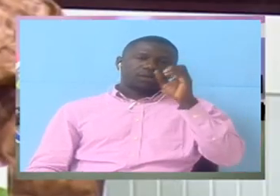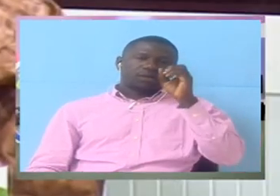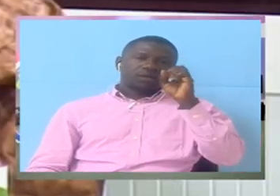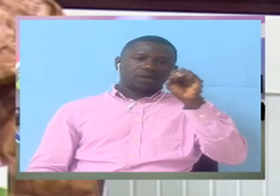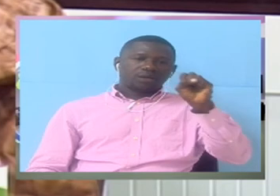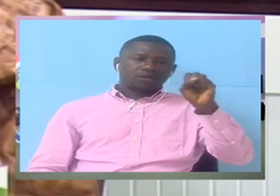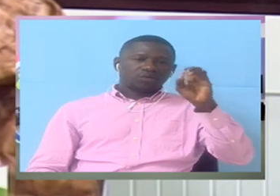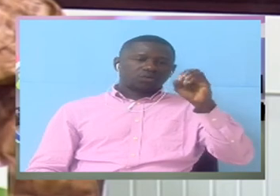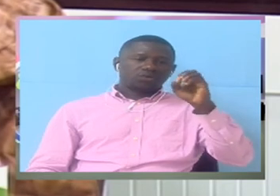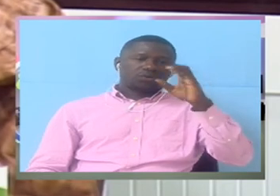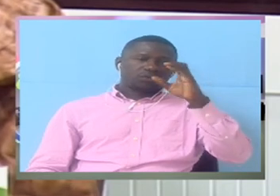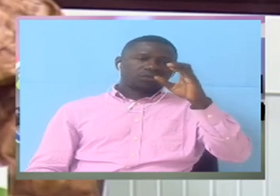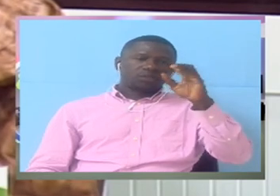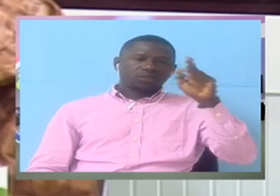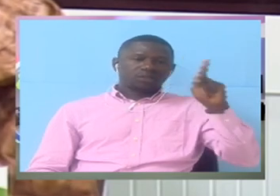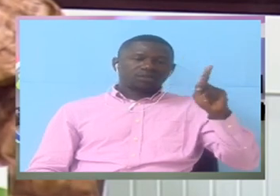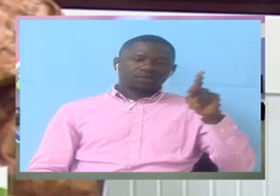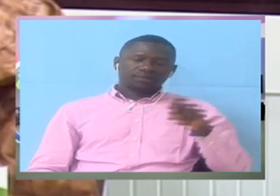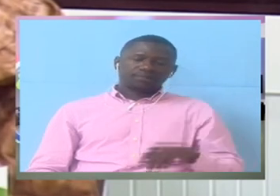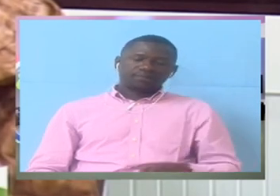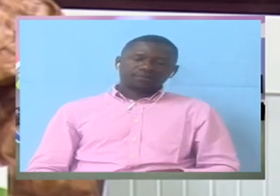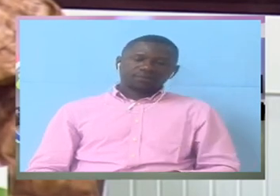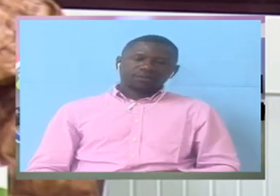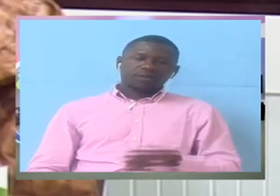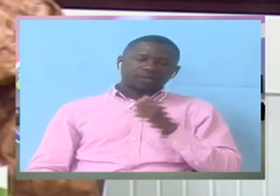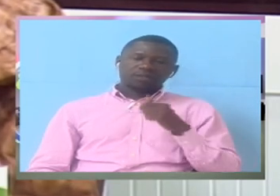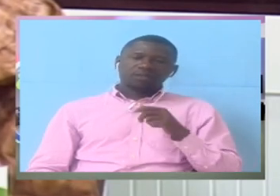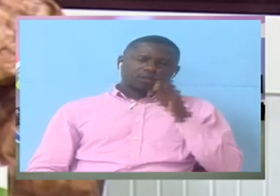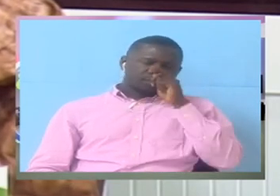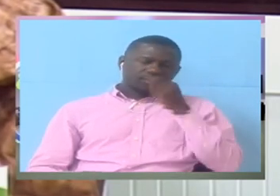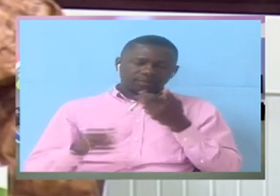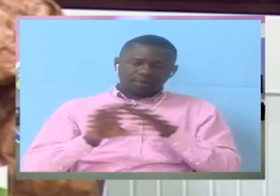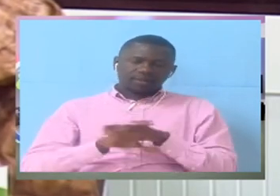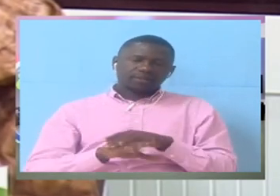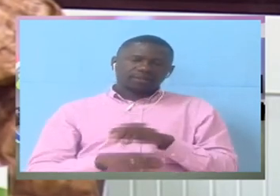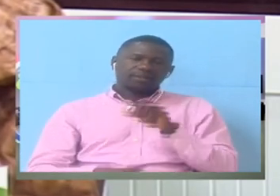Amate, the late Amate. And the late Amate.